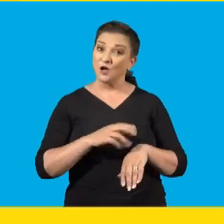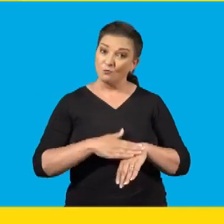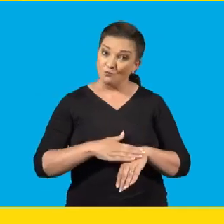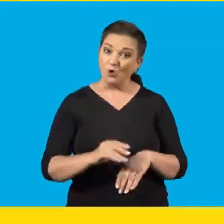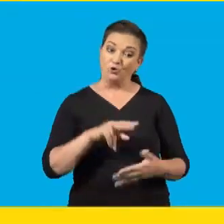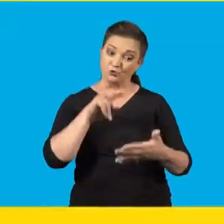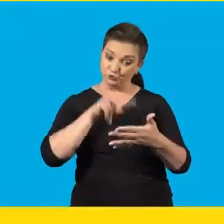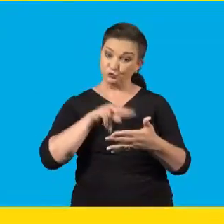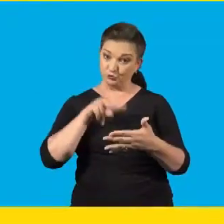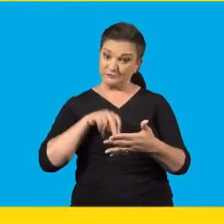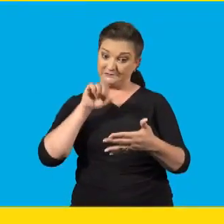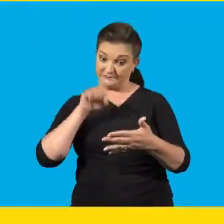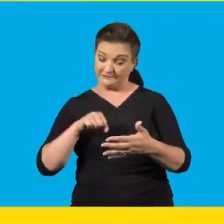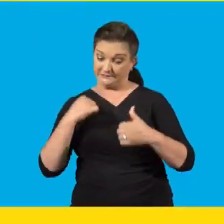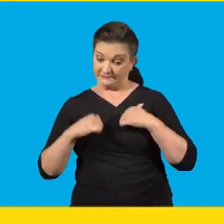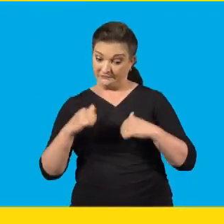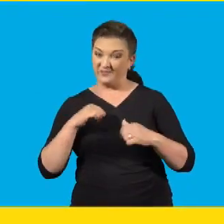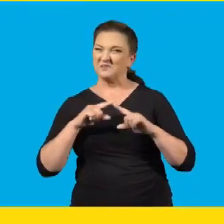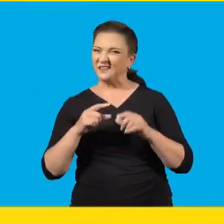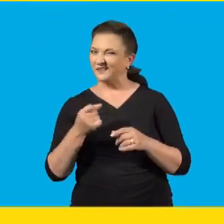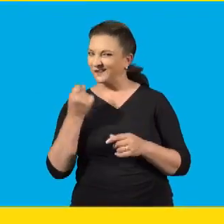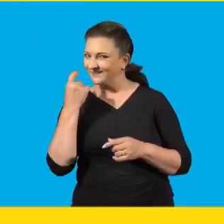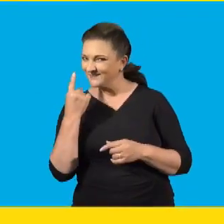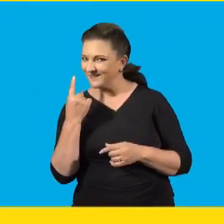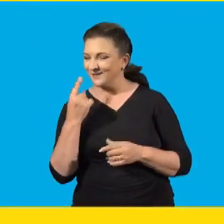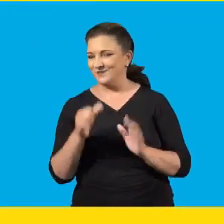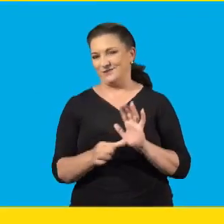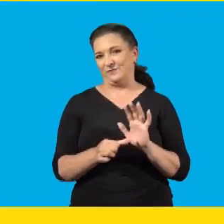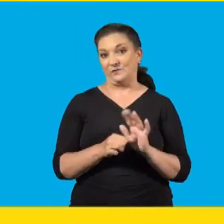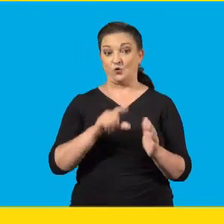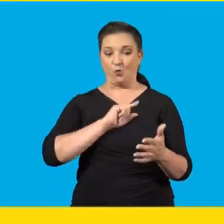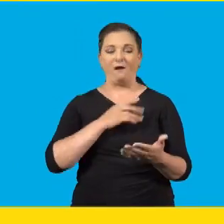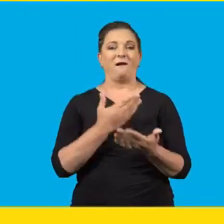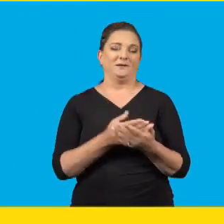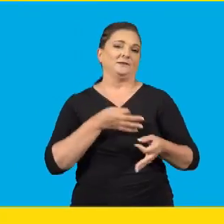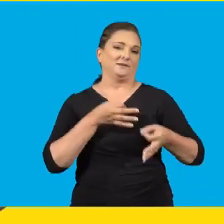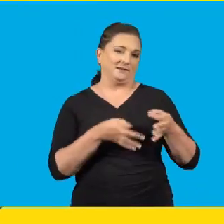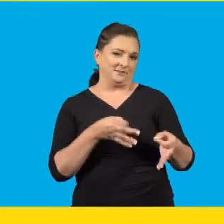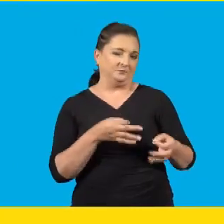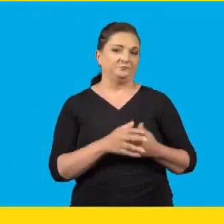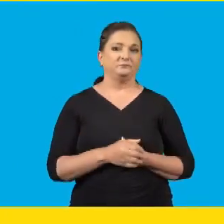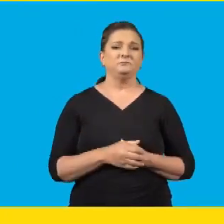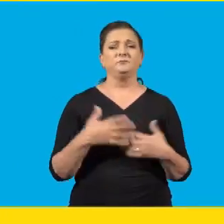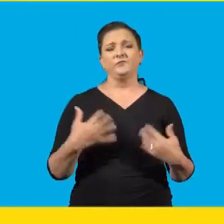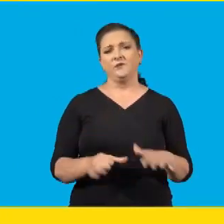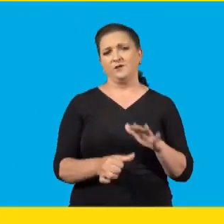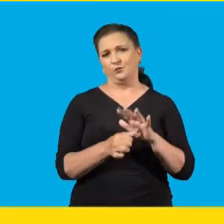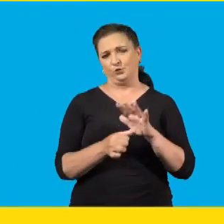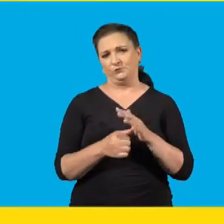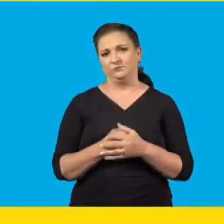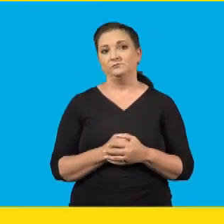have to read it actively to make sure that you understand it so that you are able to interpret it. So those are